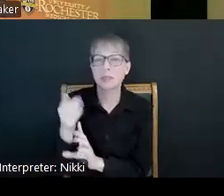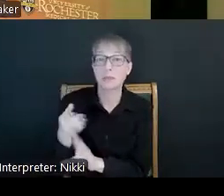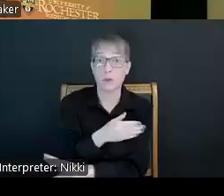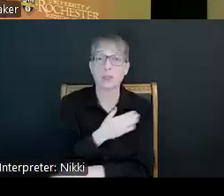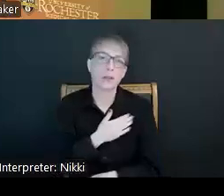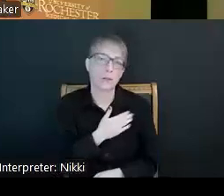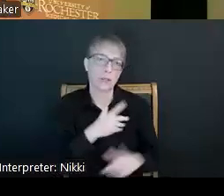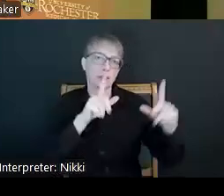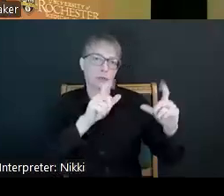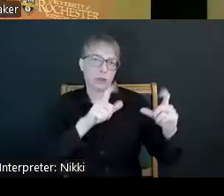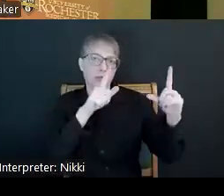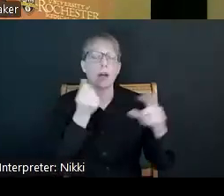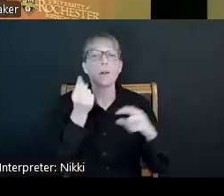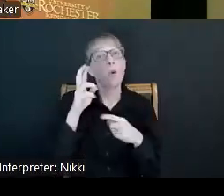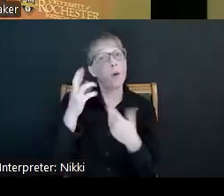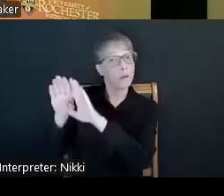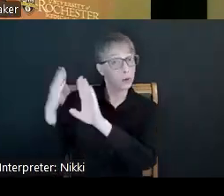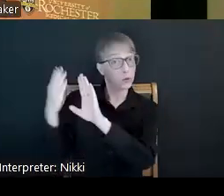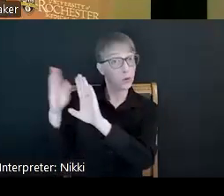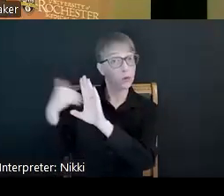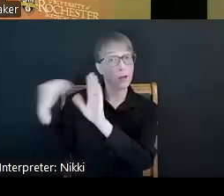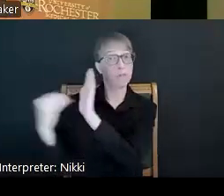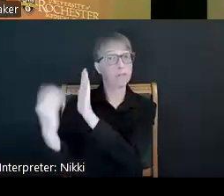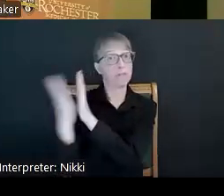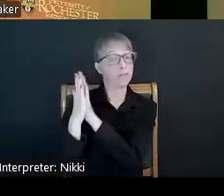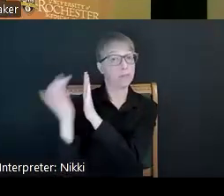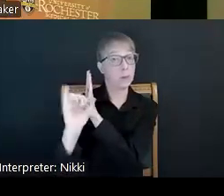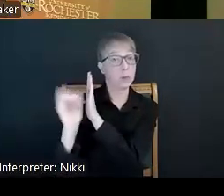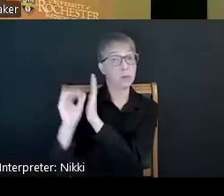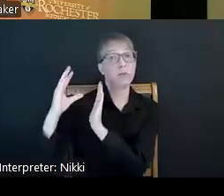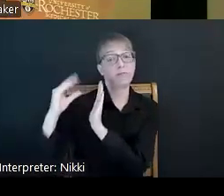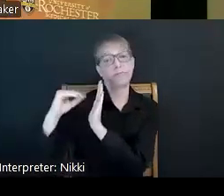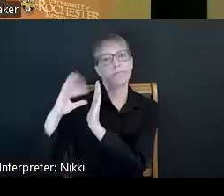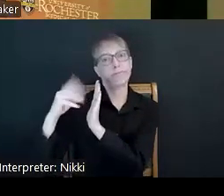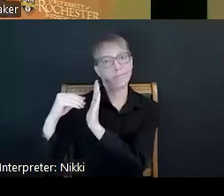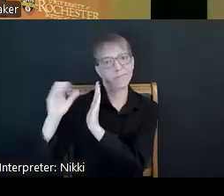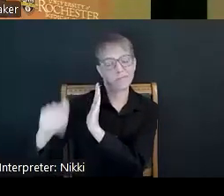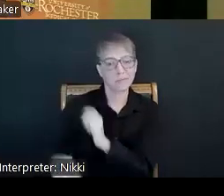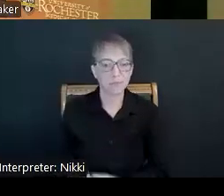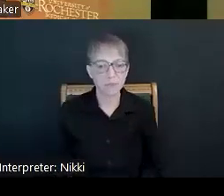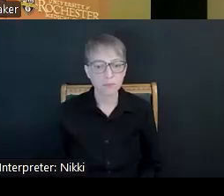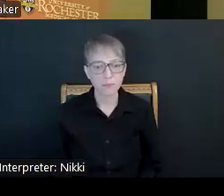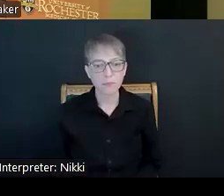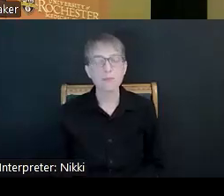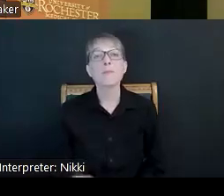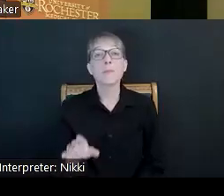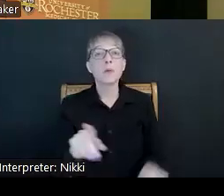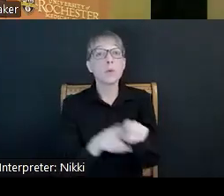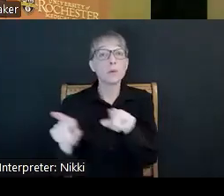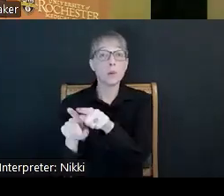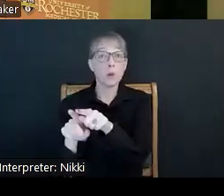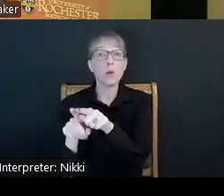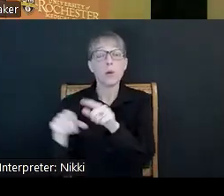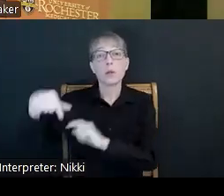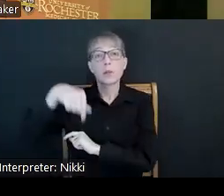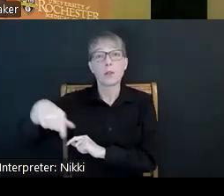do have it on the doors as well. So feel free to help yourself to the evaluation that way. And we also will have our